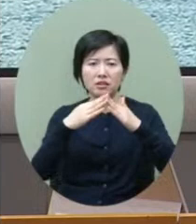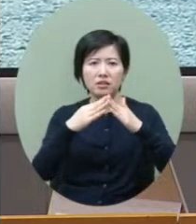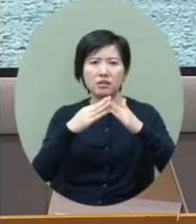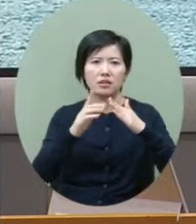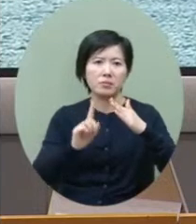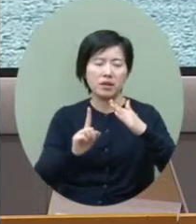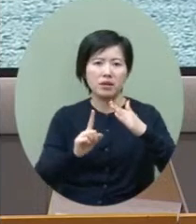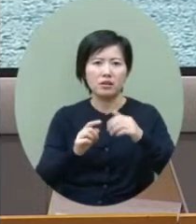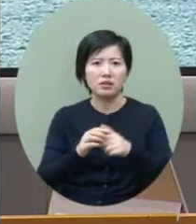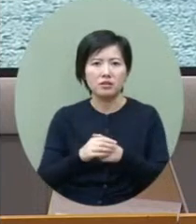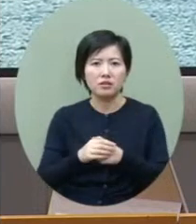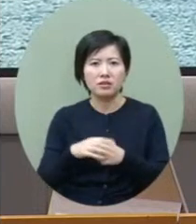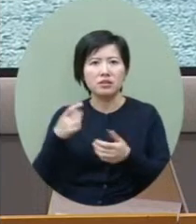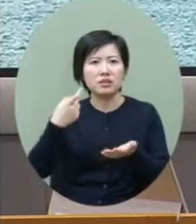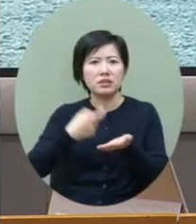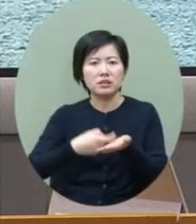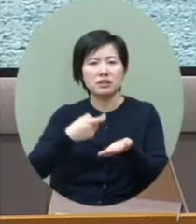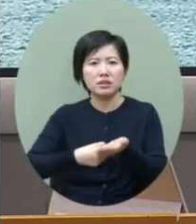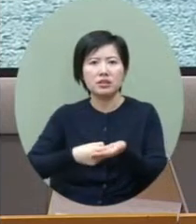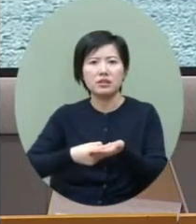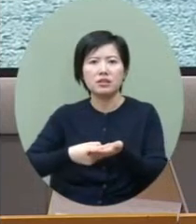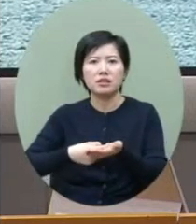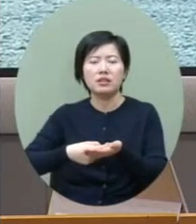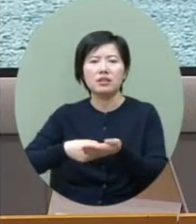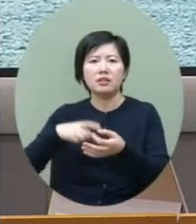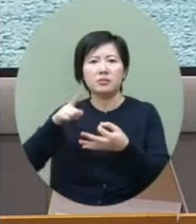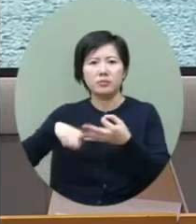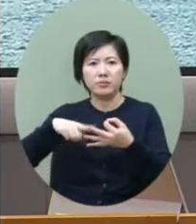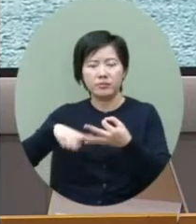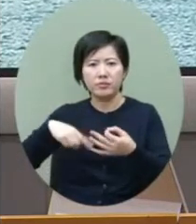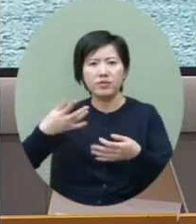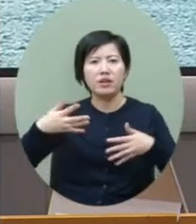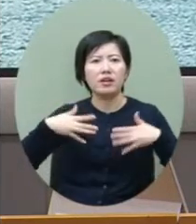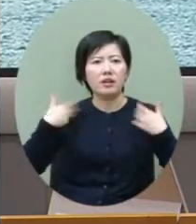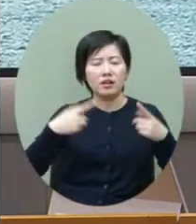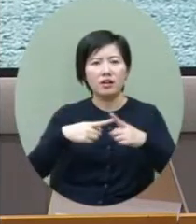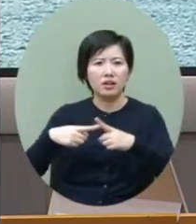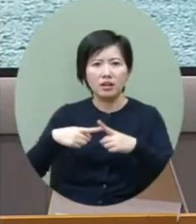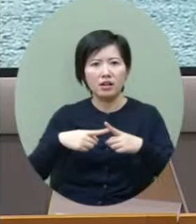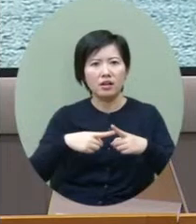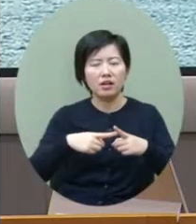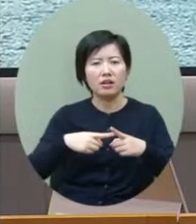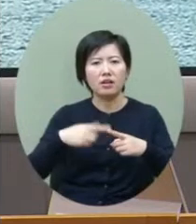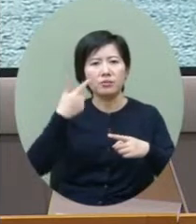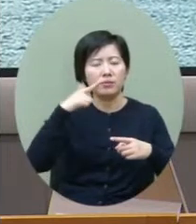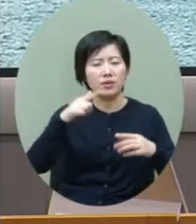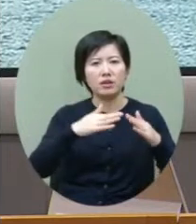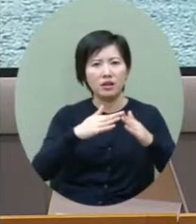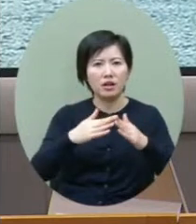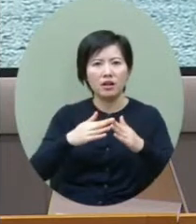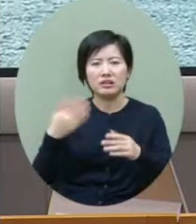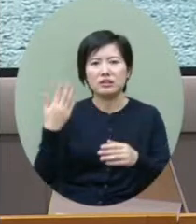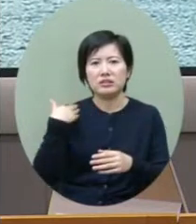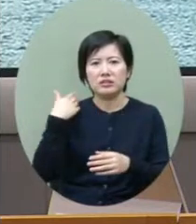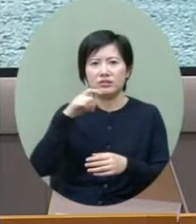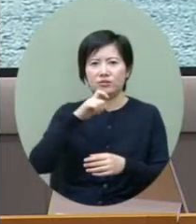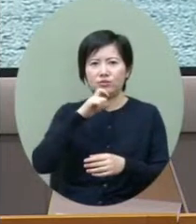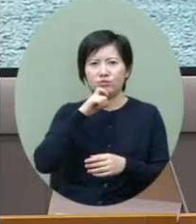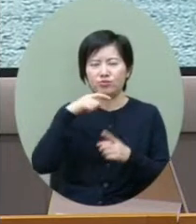and traders. So they lived in Shiu Fai Terrace, Lokman Sun